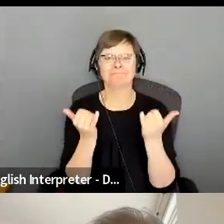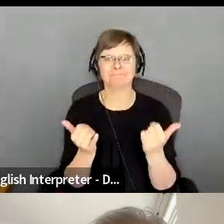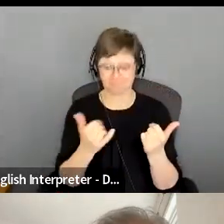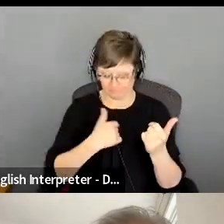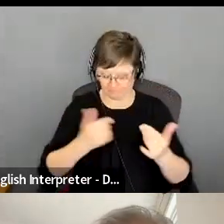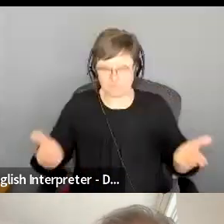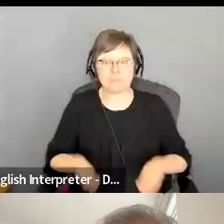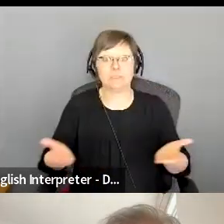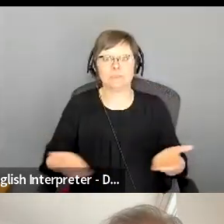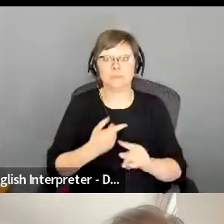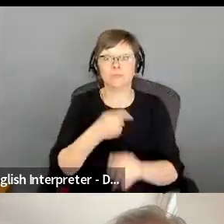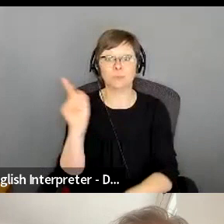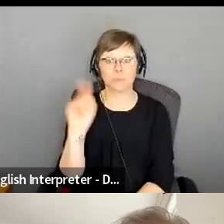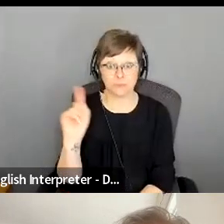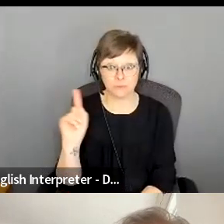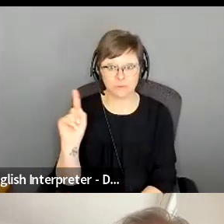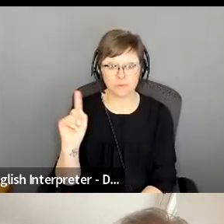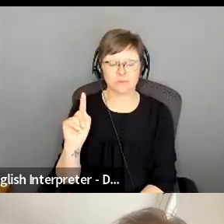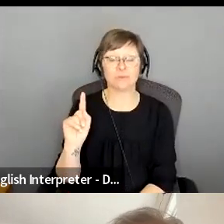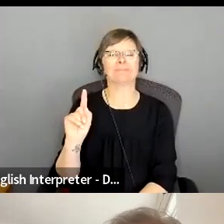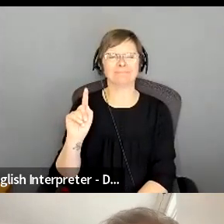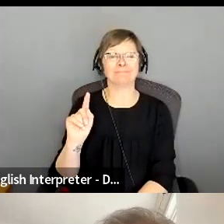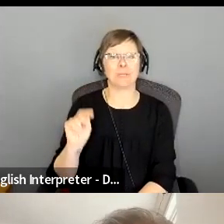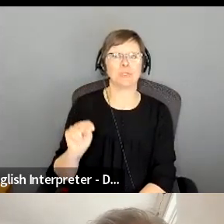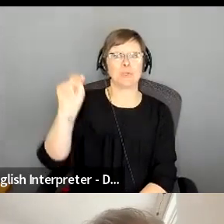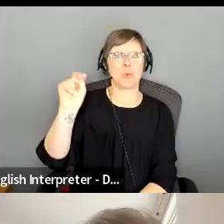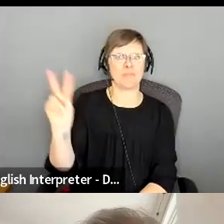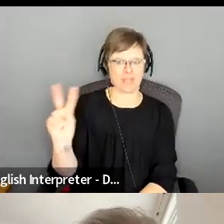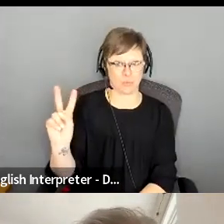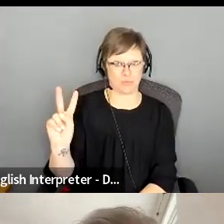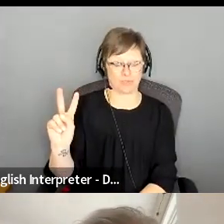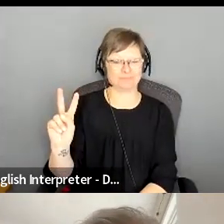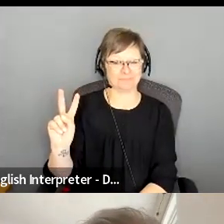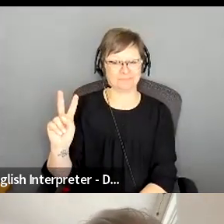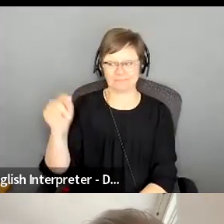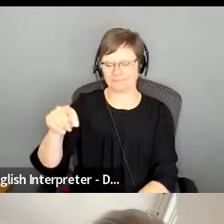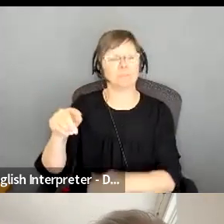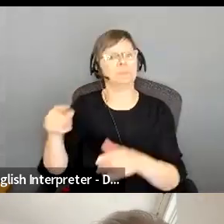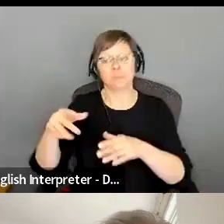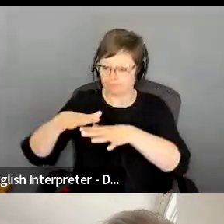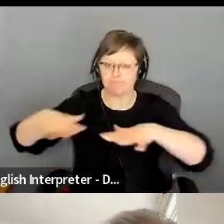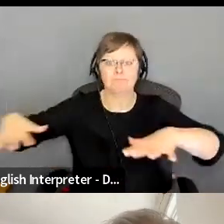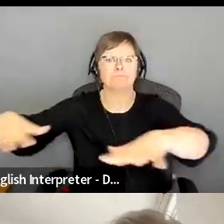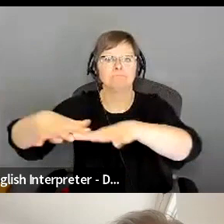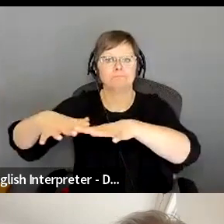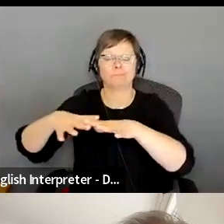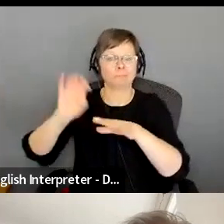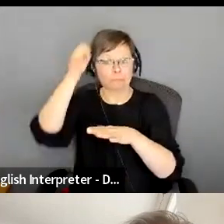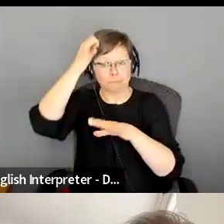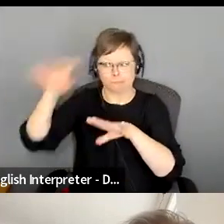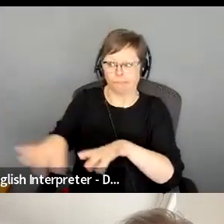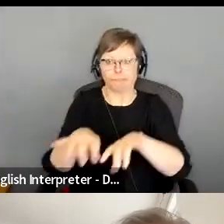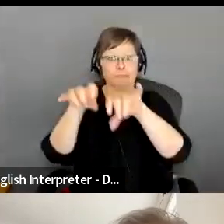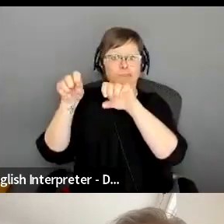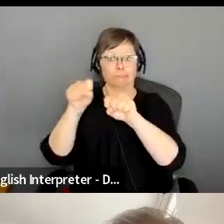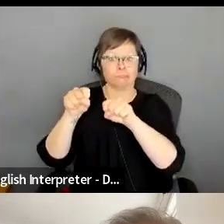I am speaking to you from the city of North Vancouver, which is located on the unceded,